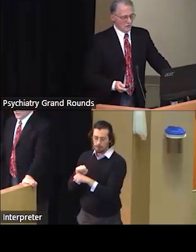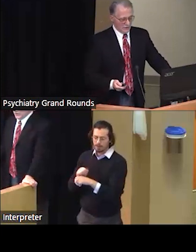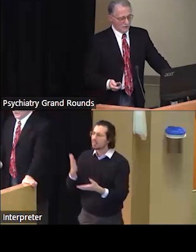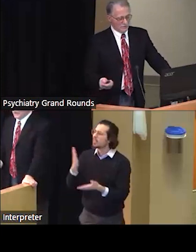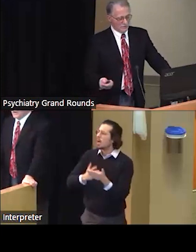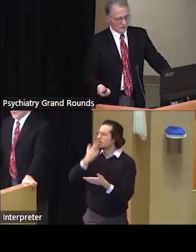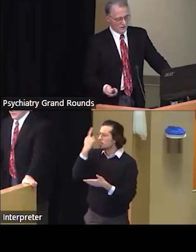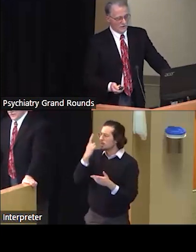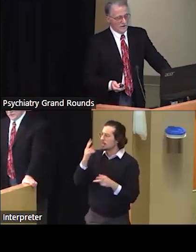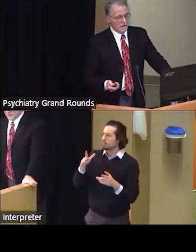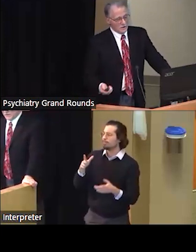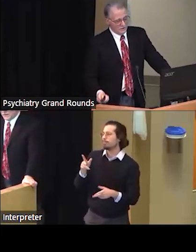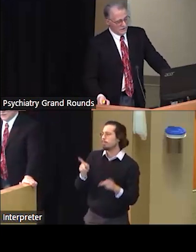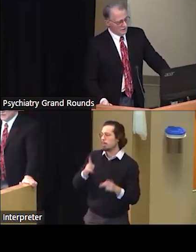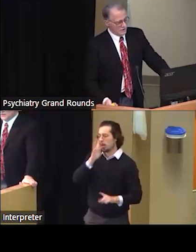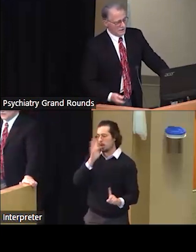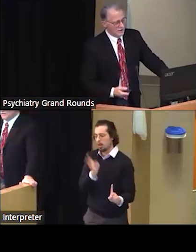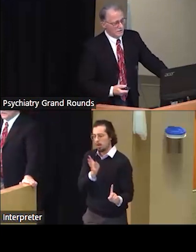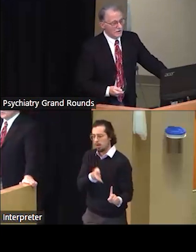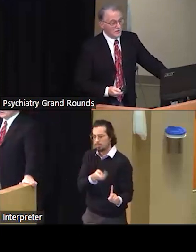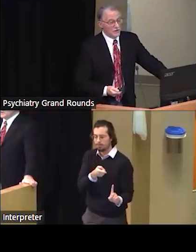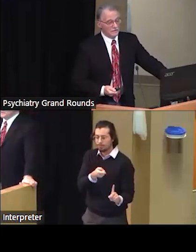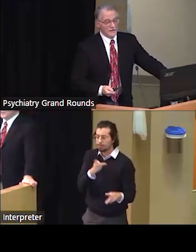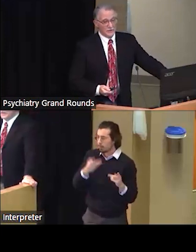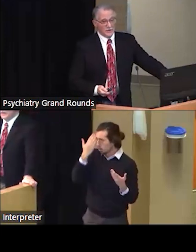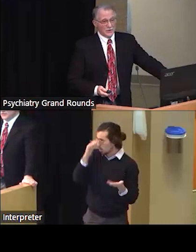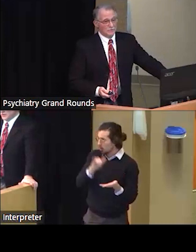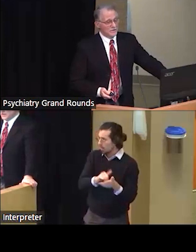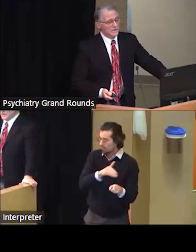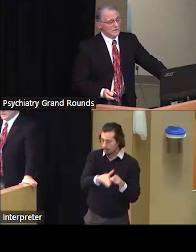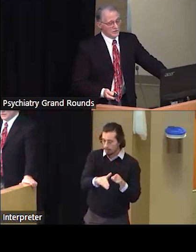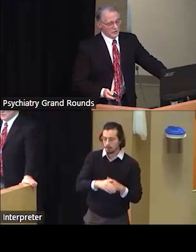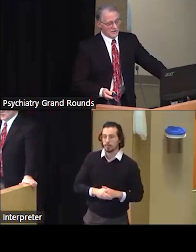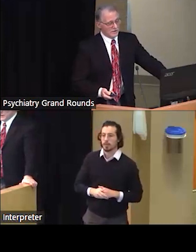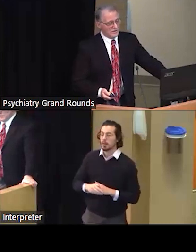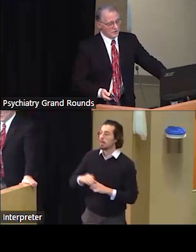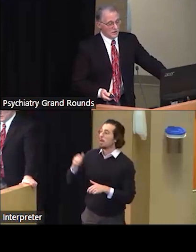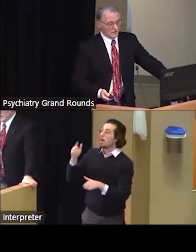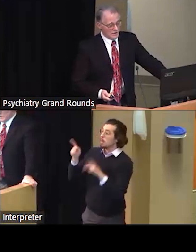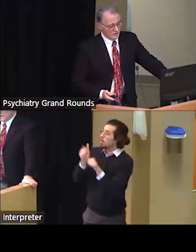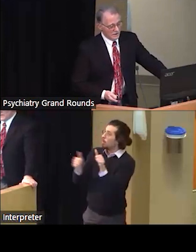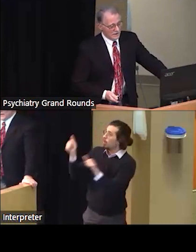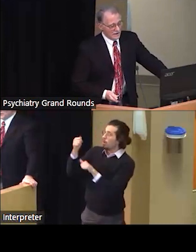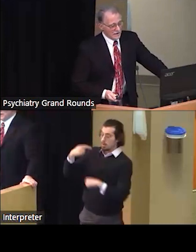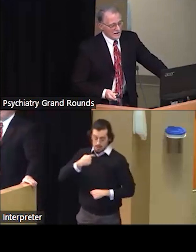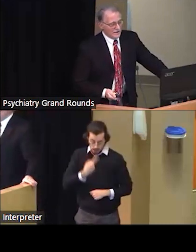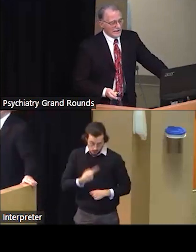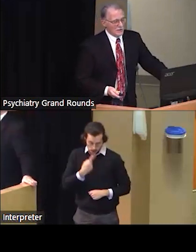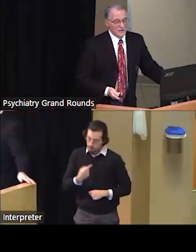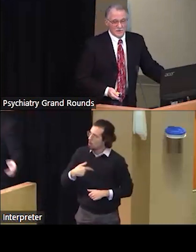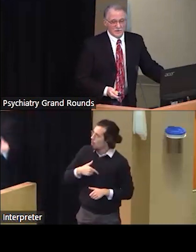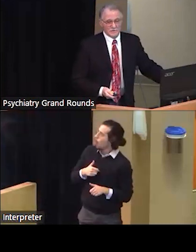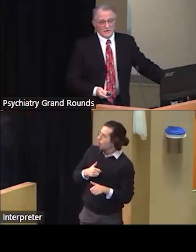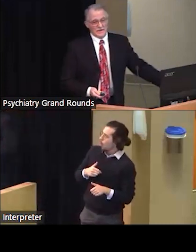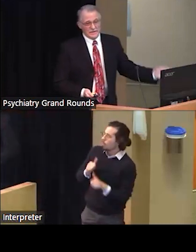invisibility. Well, people aren't familiar with human factors ergonomics. Authority effect, we do what authorities tell us to do mostly.